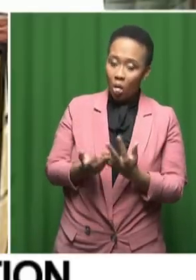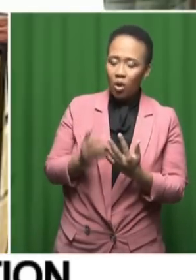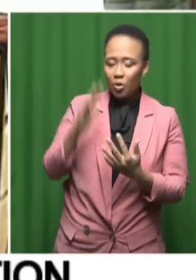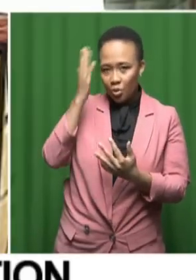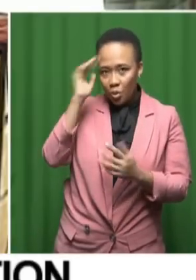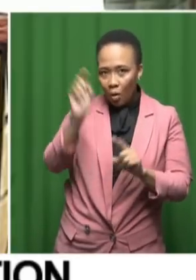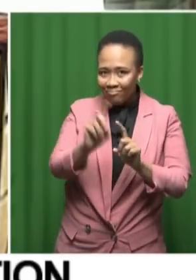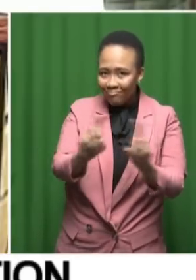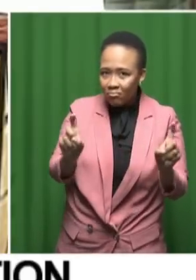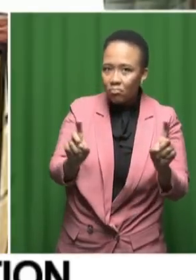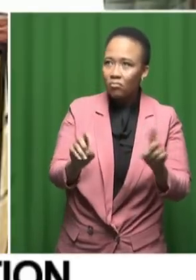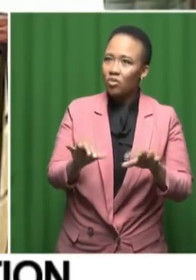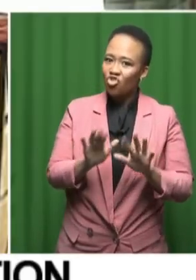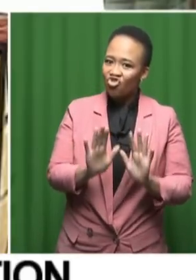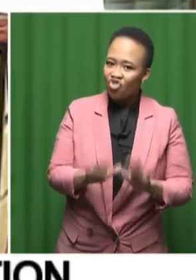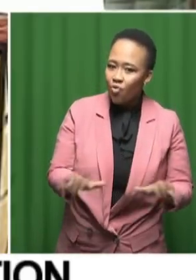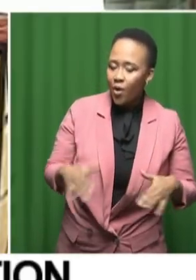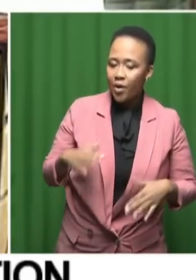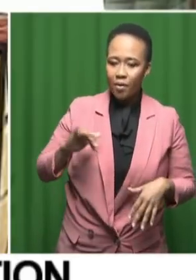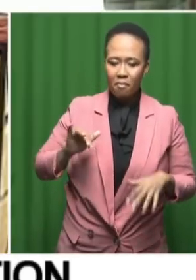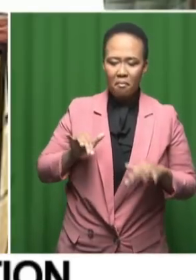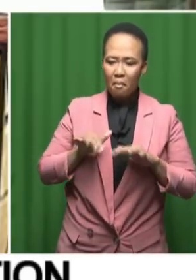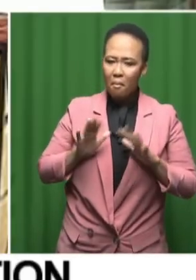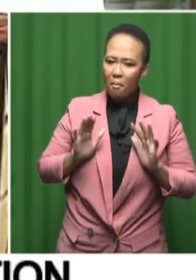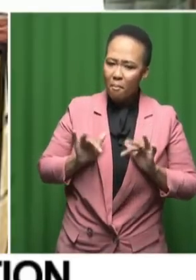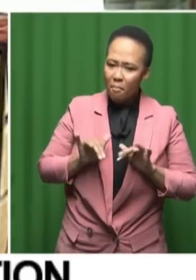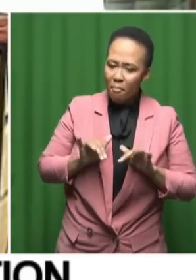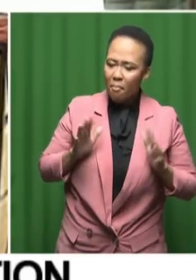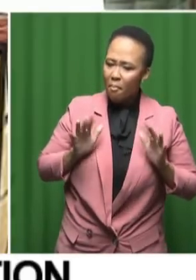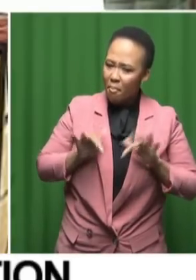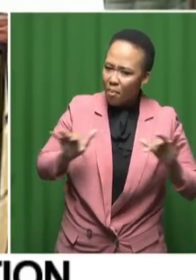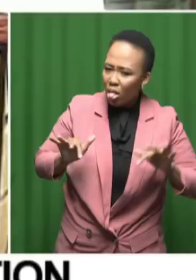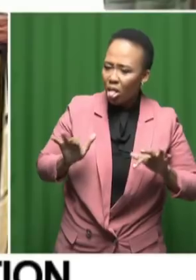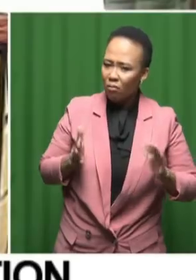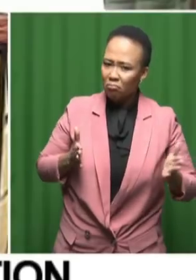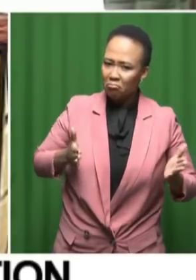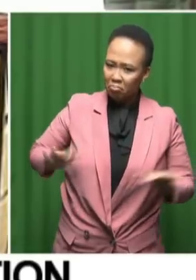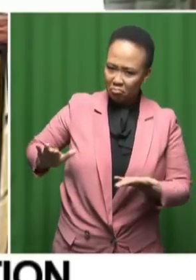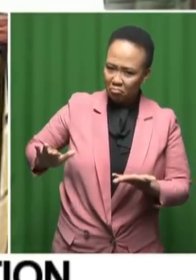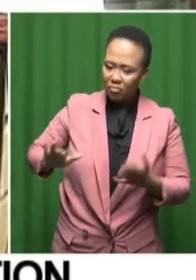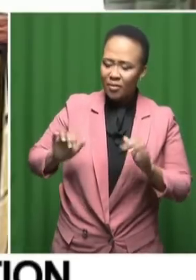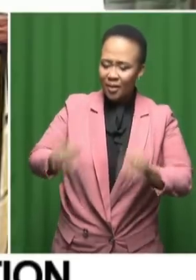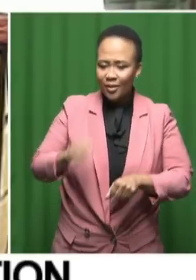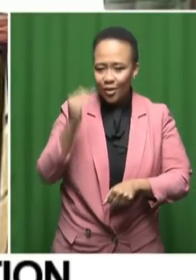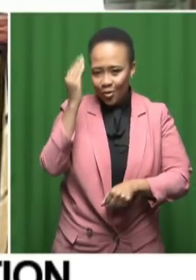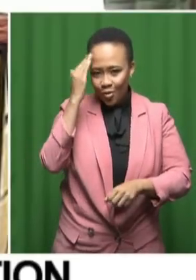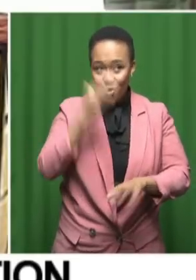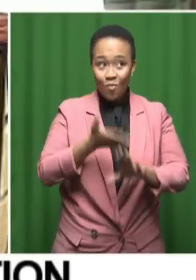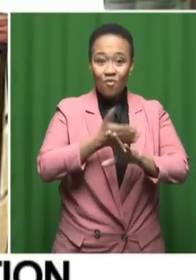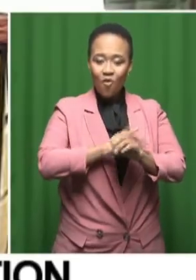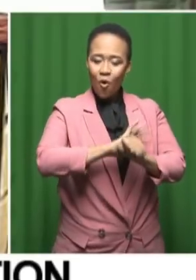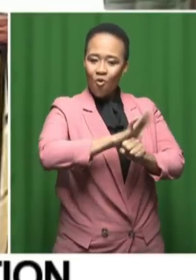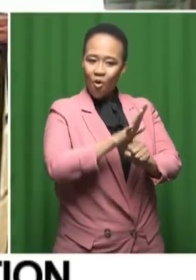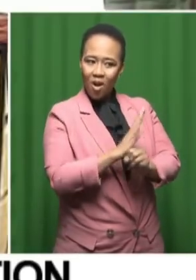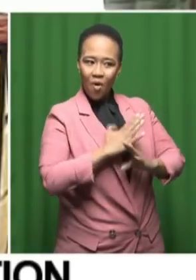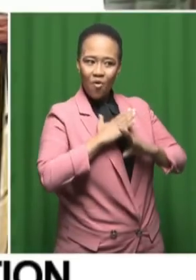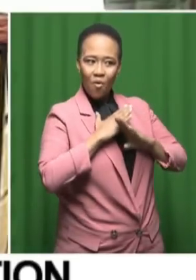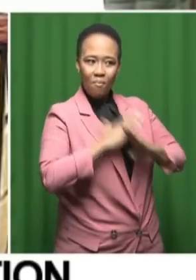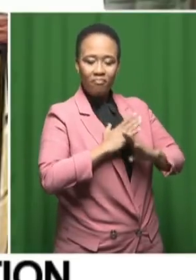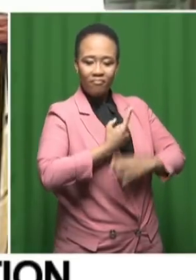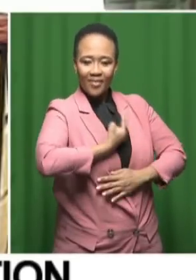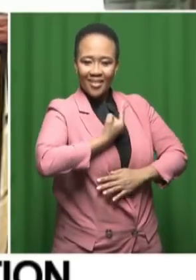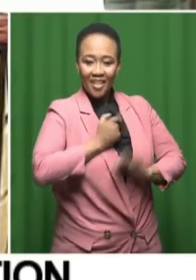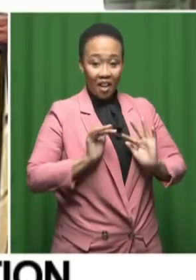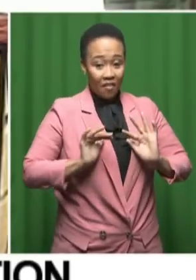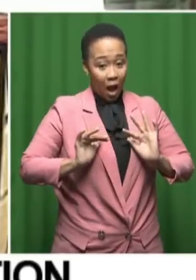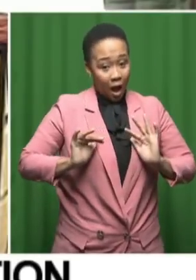children gets it. It has clearly shown how we could protect ourselves from COVID-19. So please look around us, and